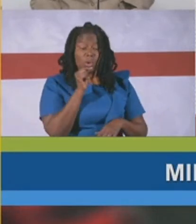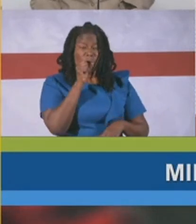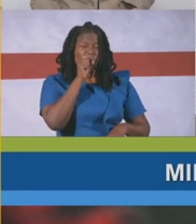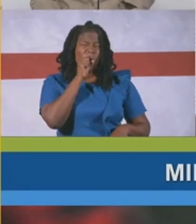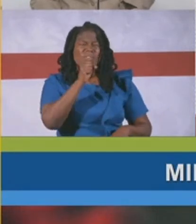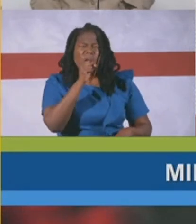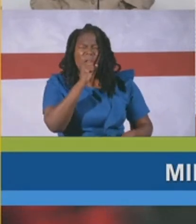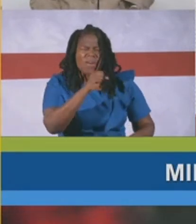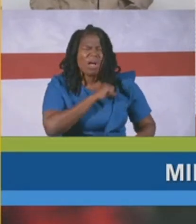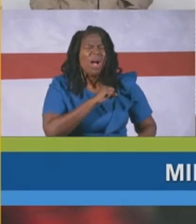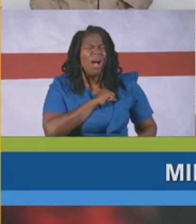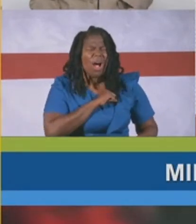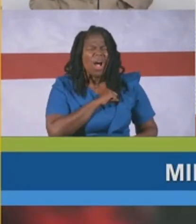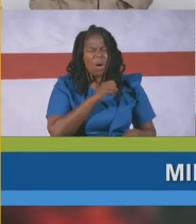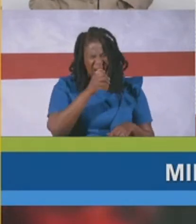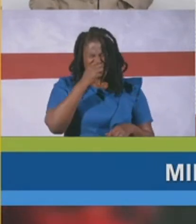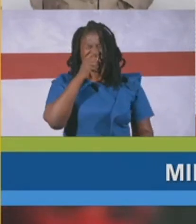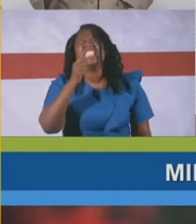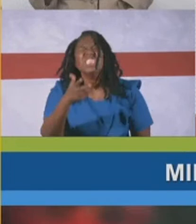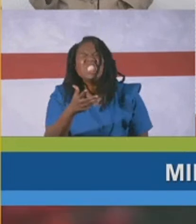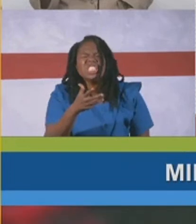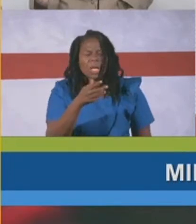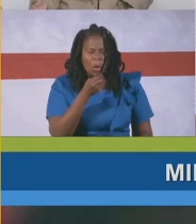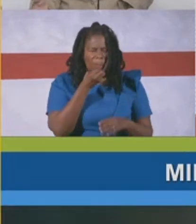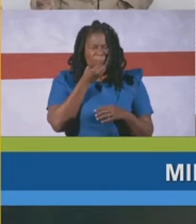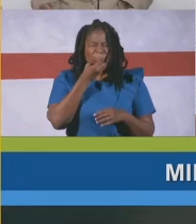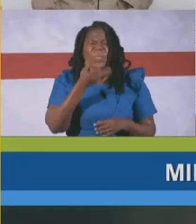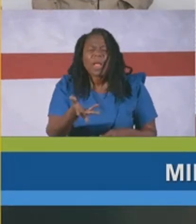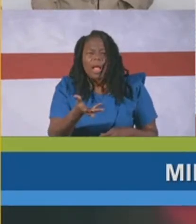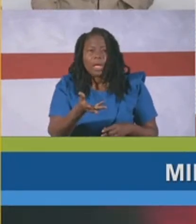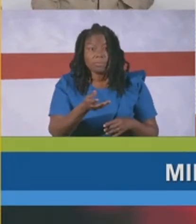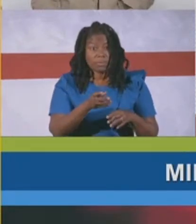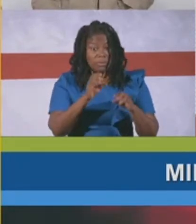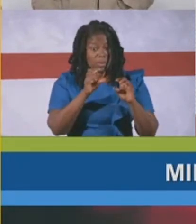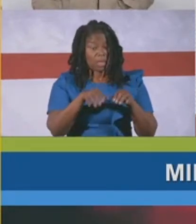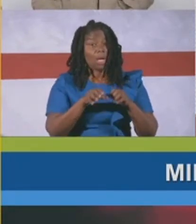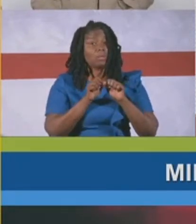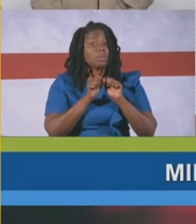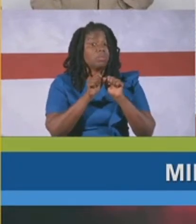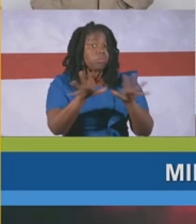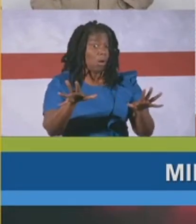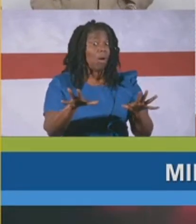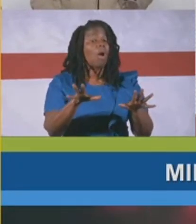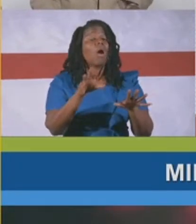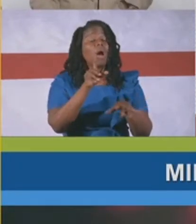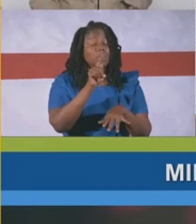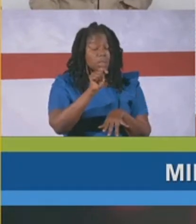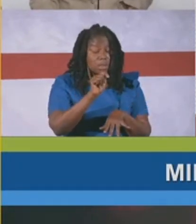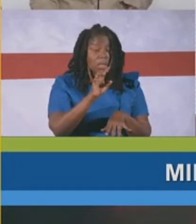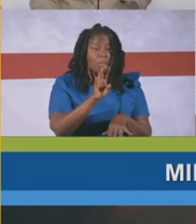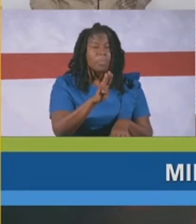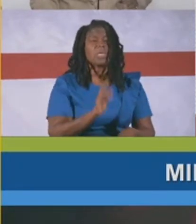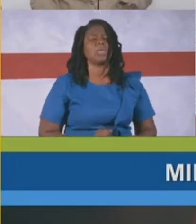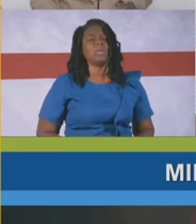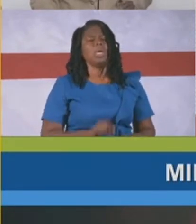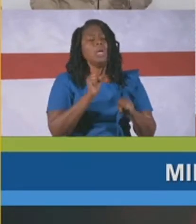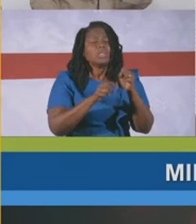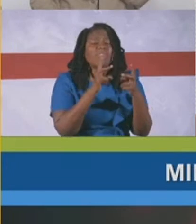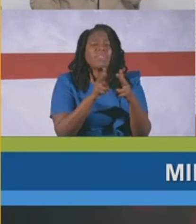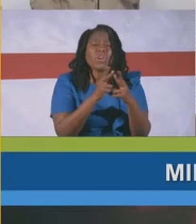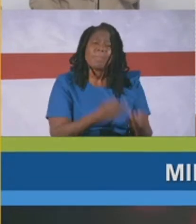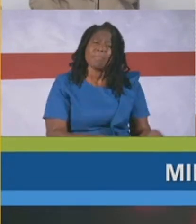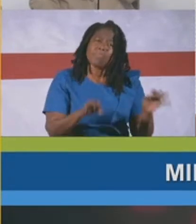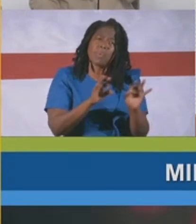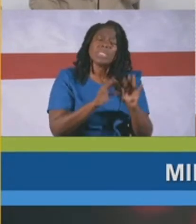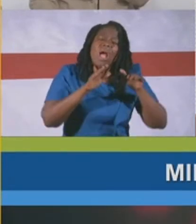you sneeze, or you spit, you can spread TB, which is why cough hygiene is so